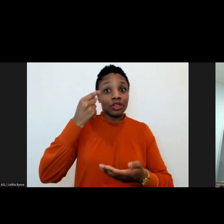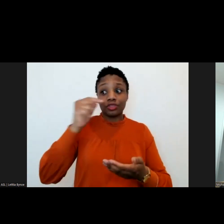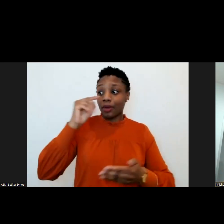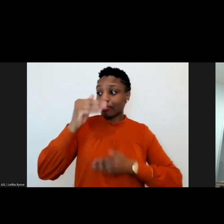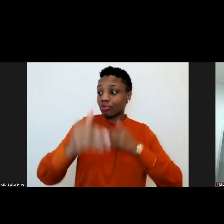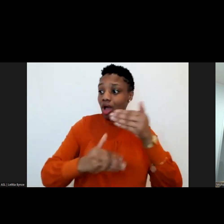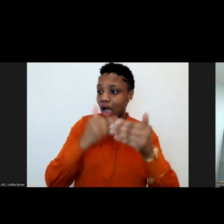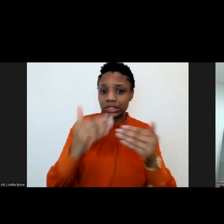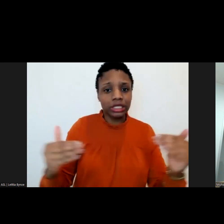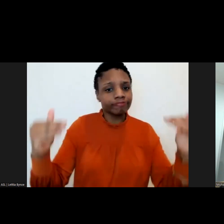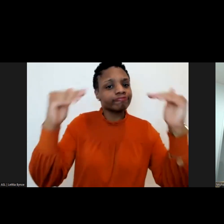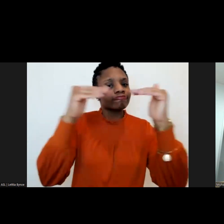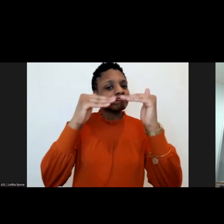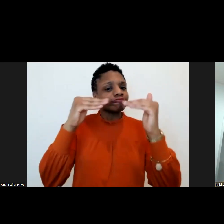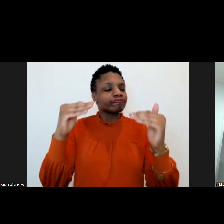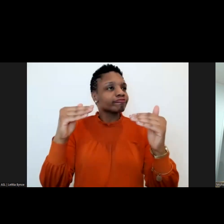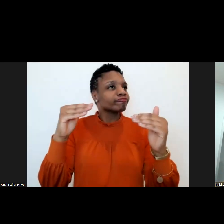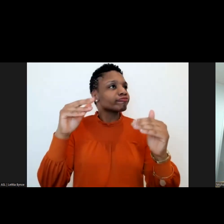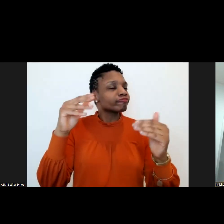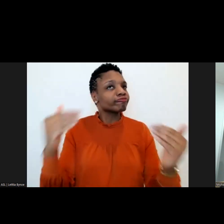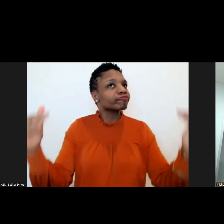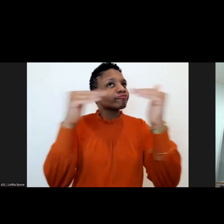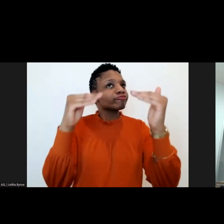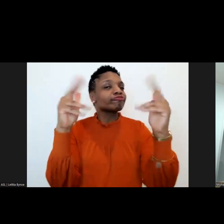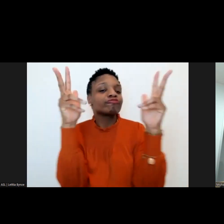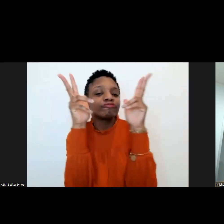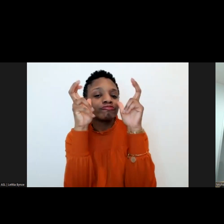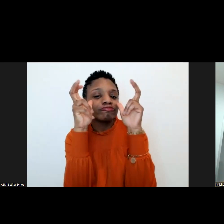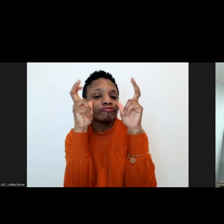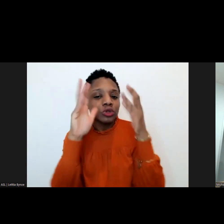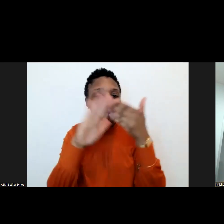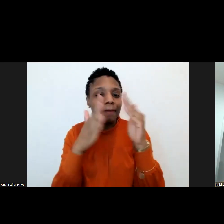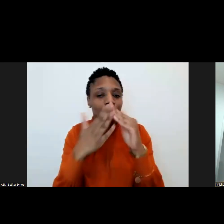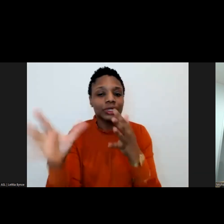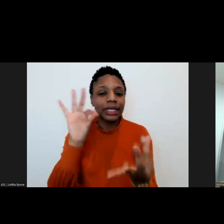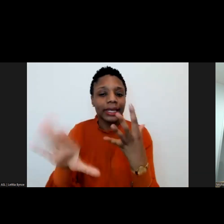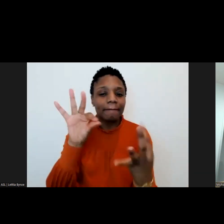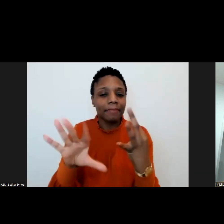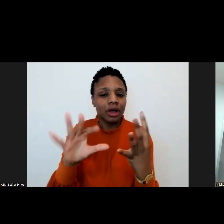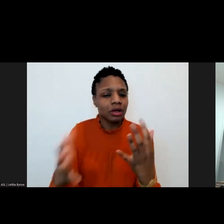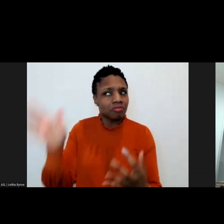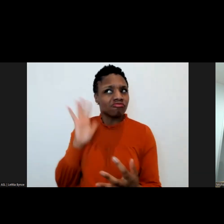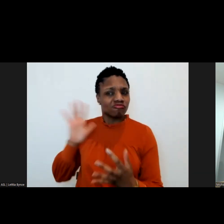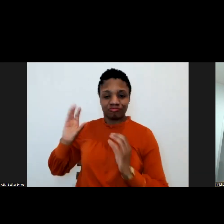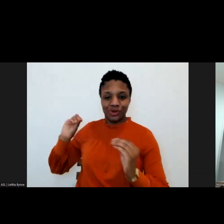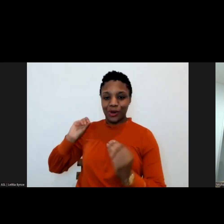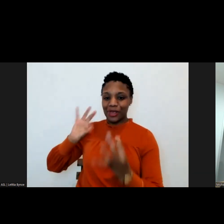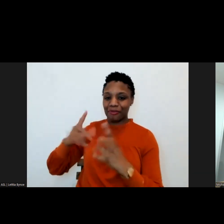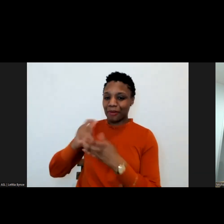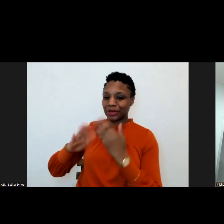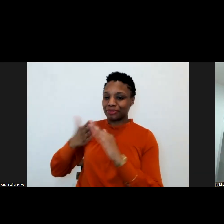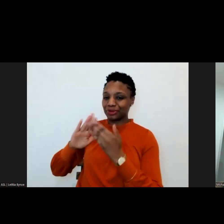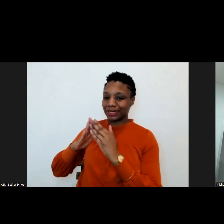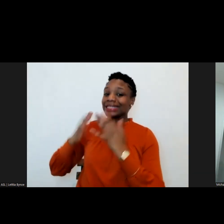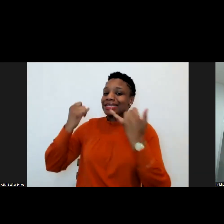more receptive to community input than a lot of the processes that we've had to date. Thank you.